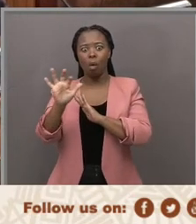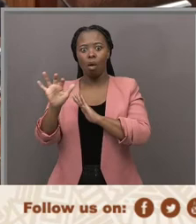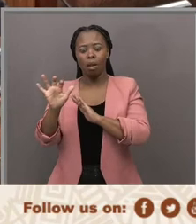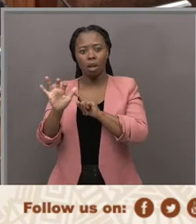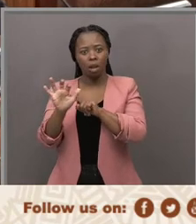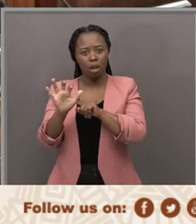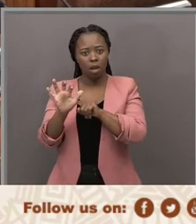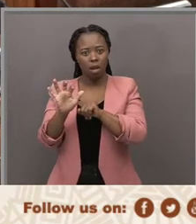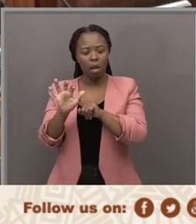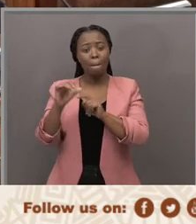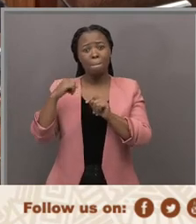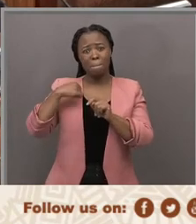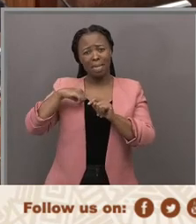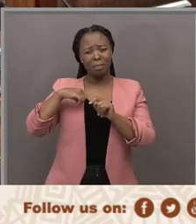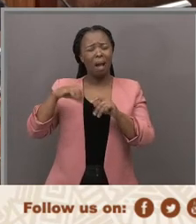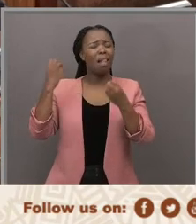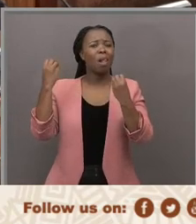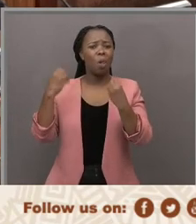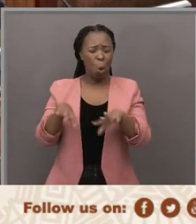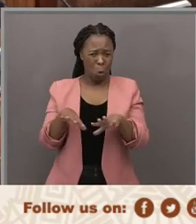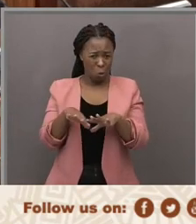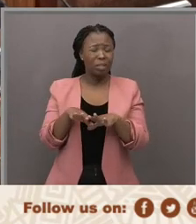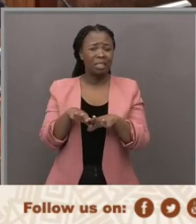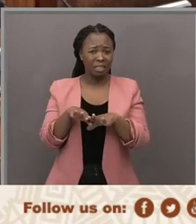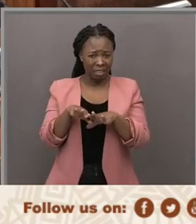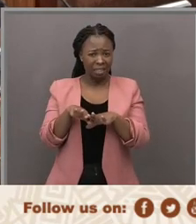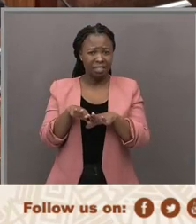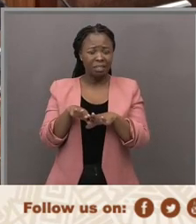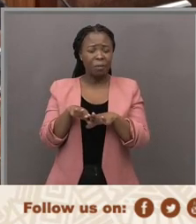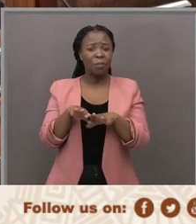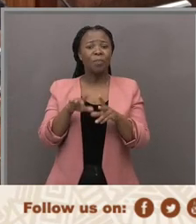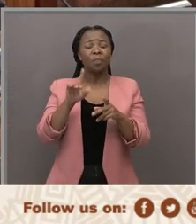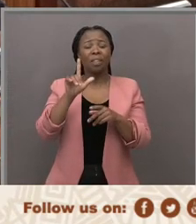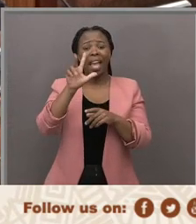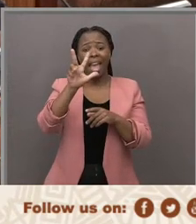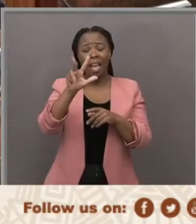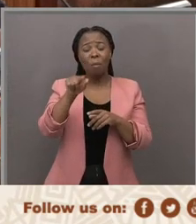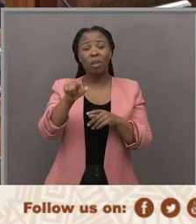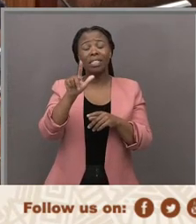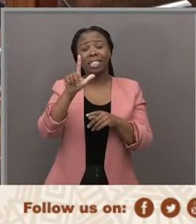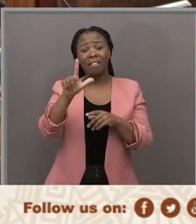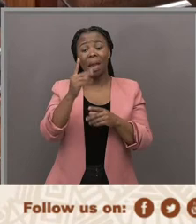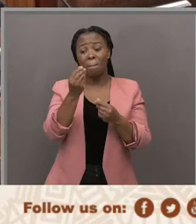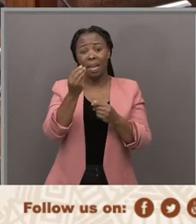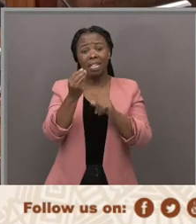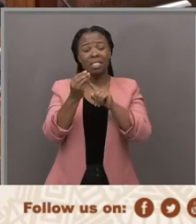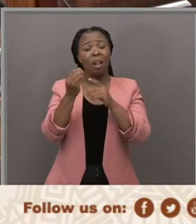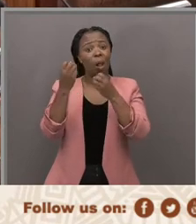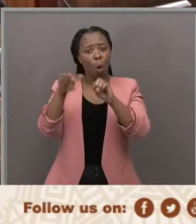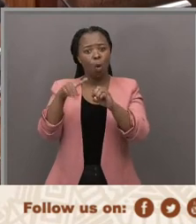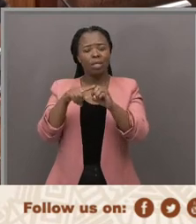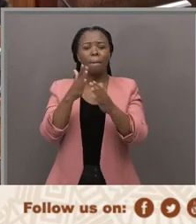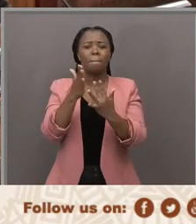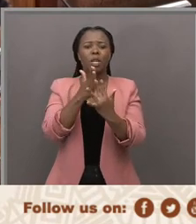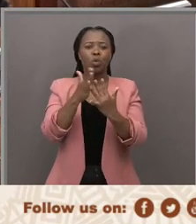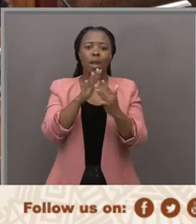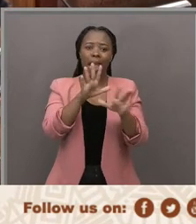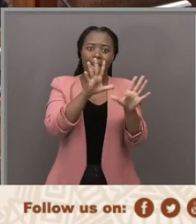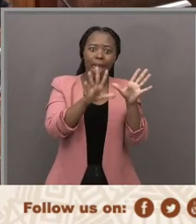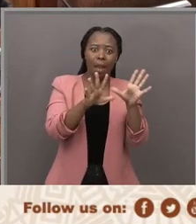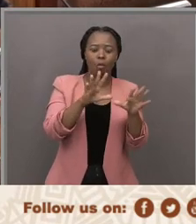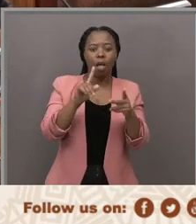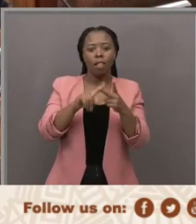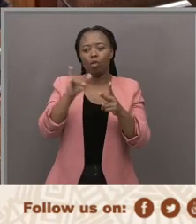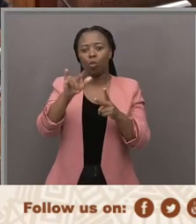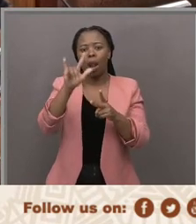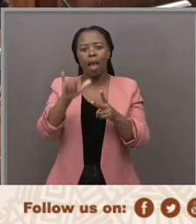Municipalities in Gauteng lost 8.7 billion rands of revenue between April and July